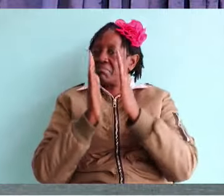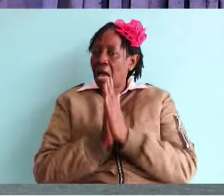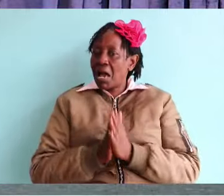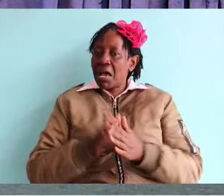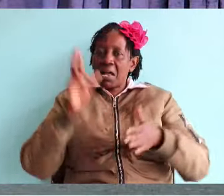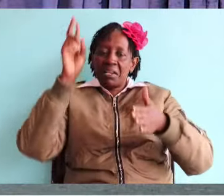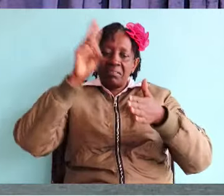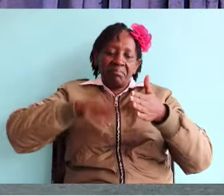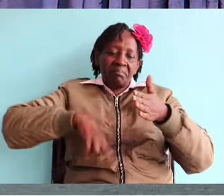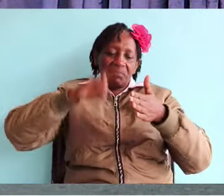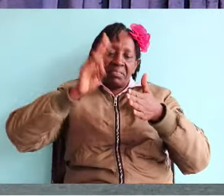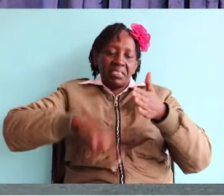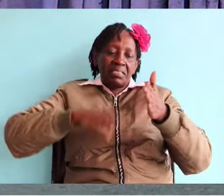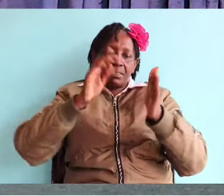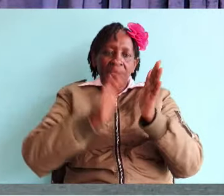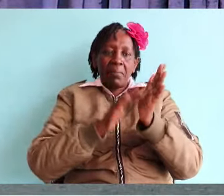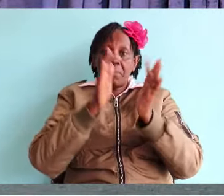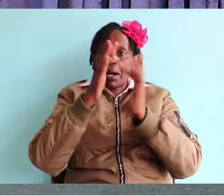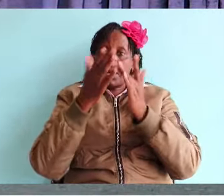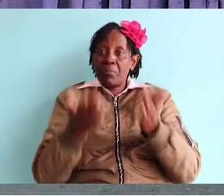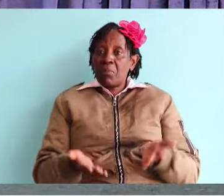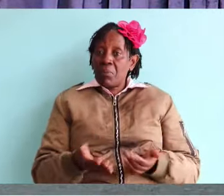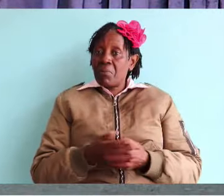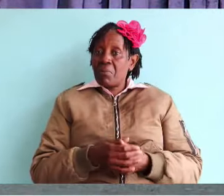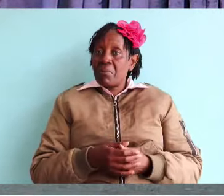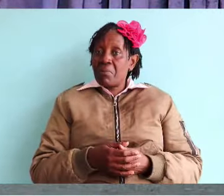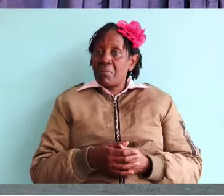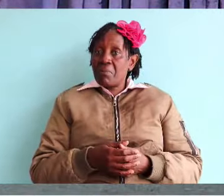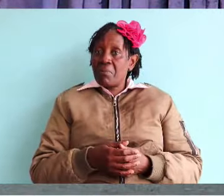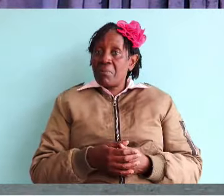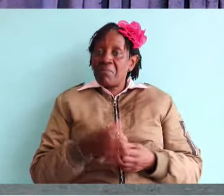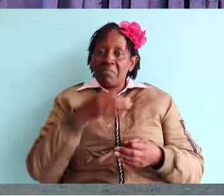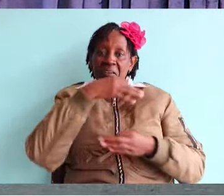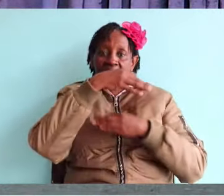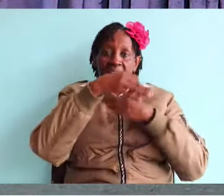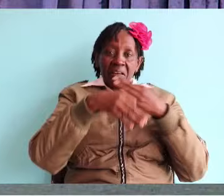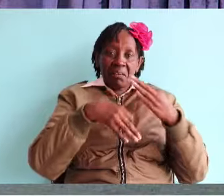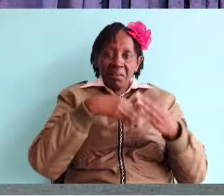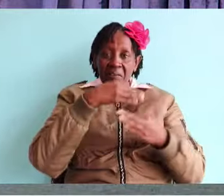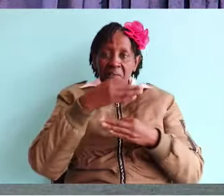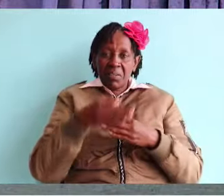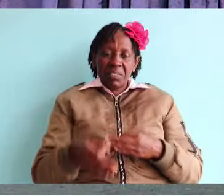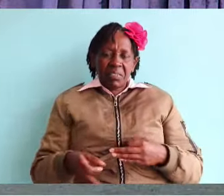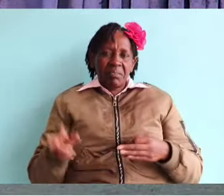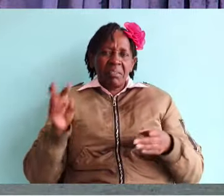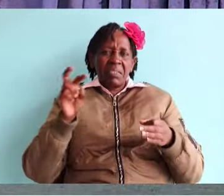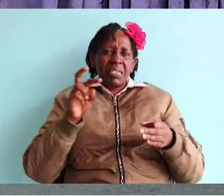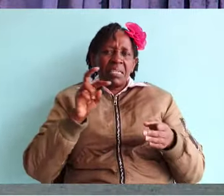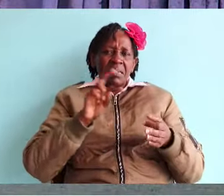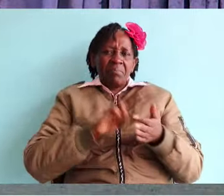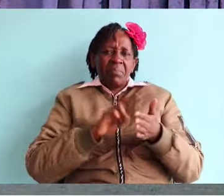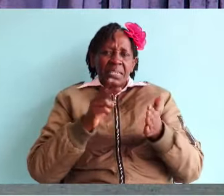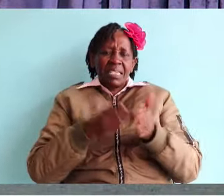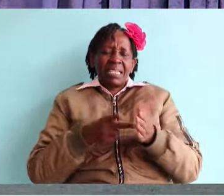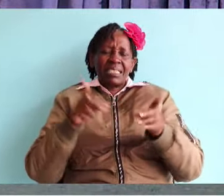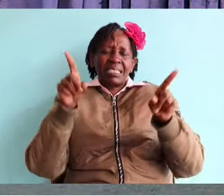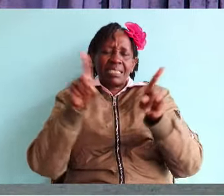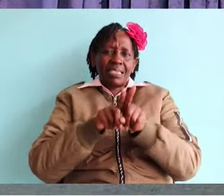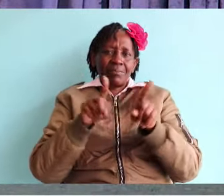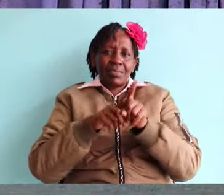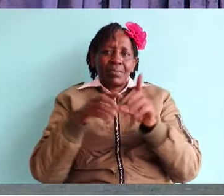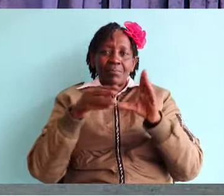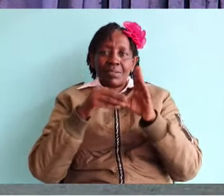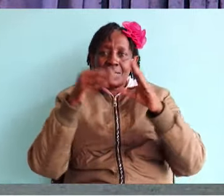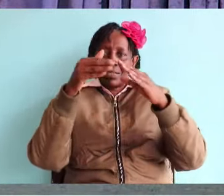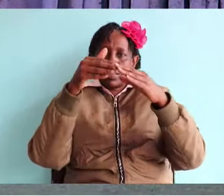know? I mean, and we can say that Gideon disengaged from the discipline of that